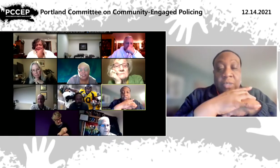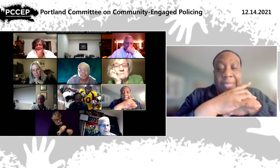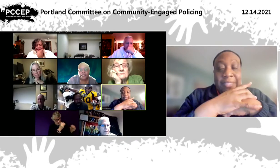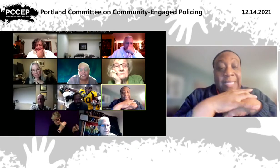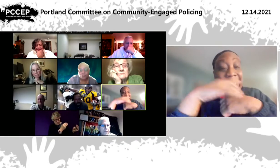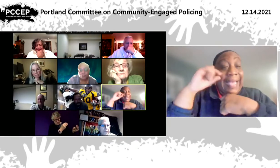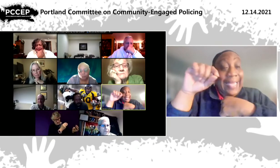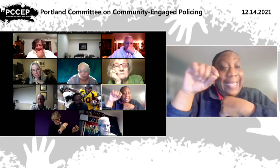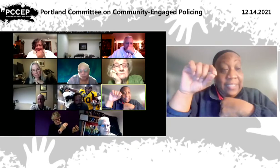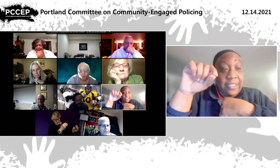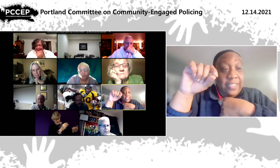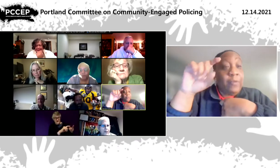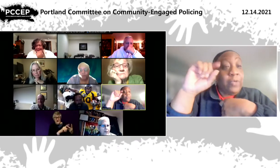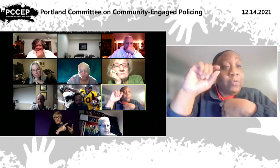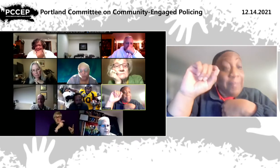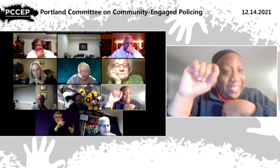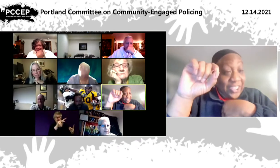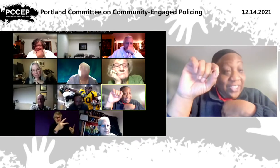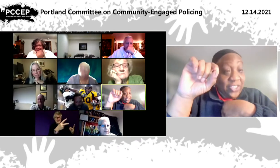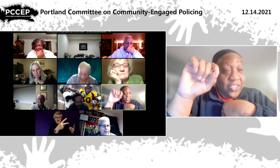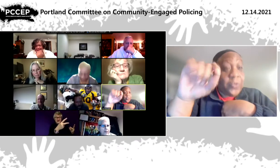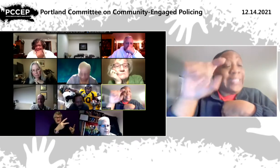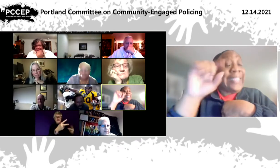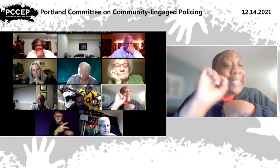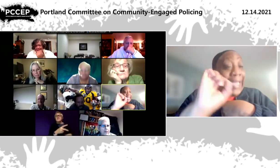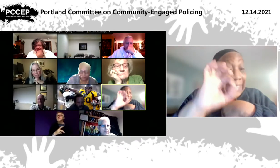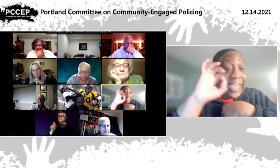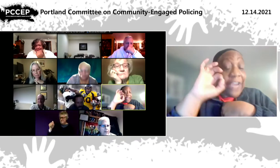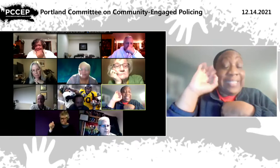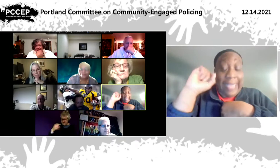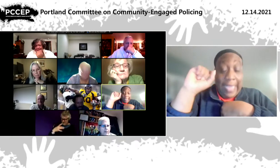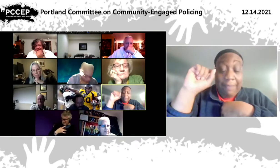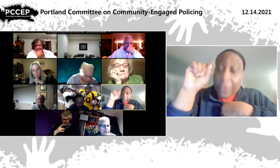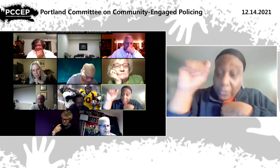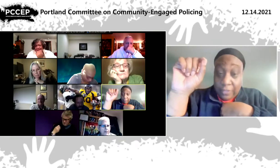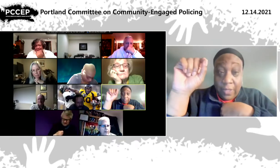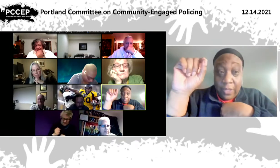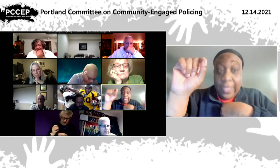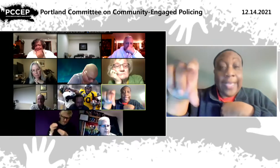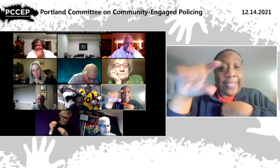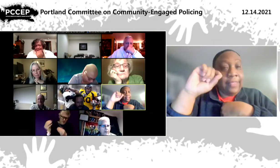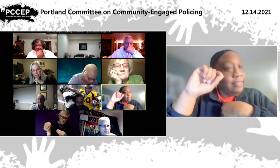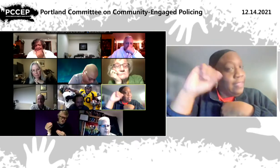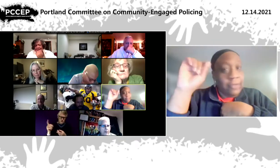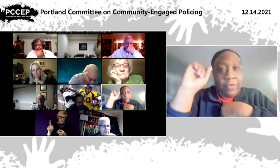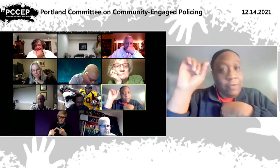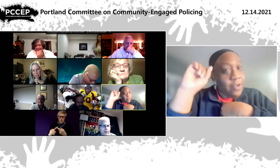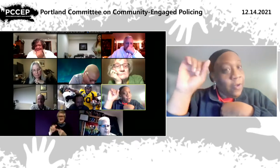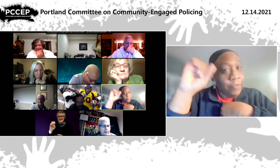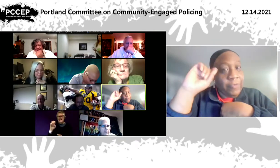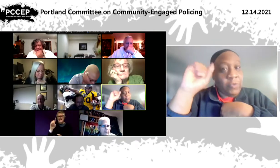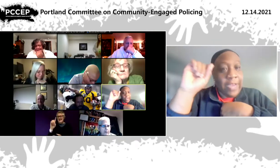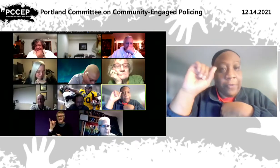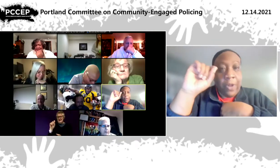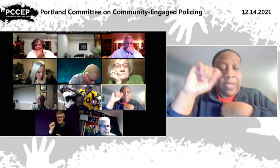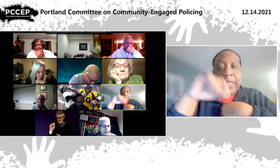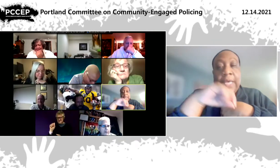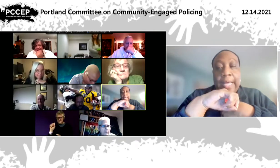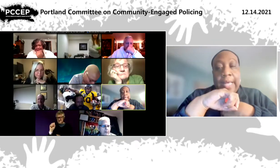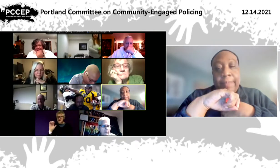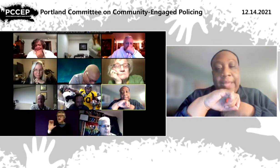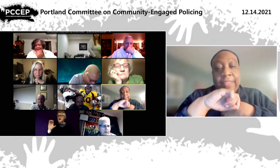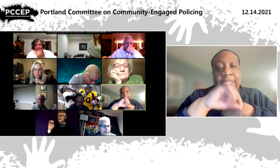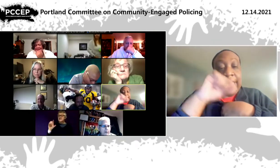make a motion based on the edits that we will make changes to Celeste Carey's name, first of all, because I didn't know if it was right or